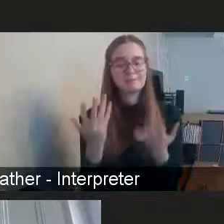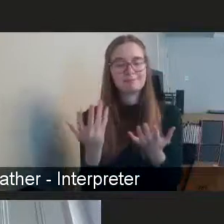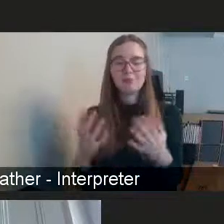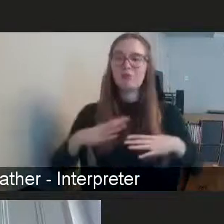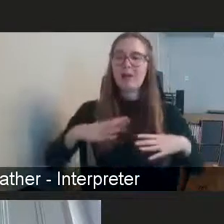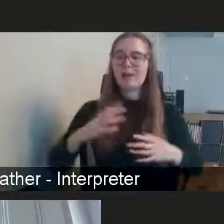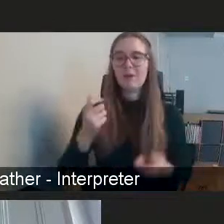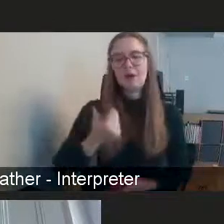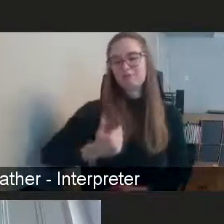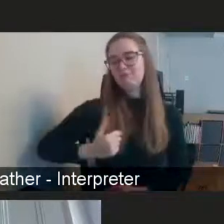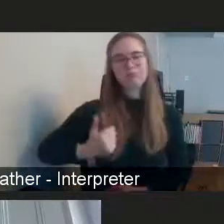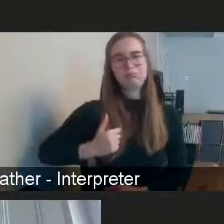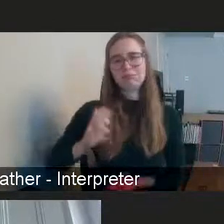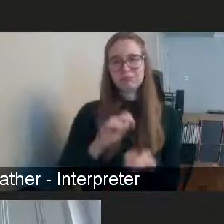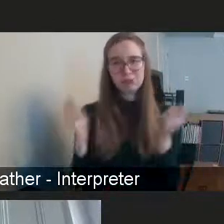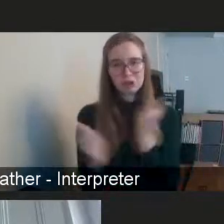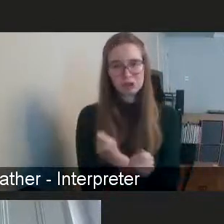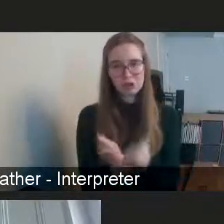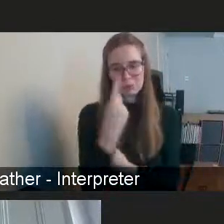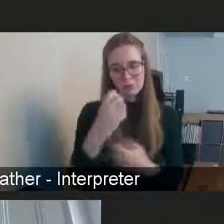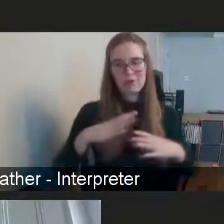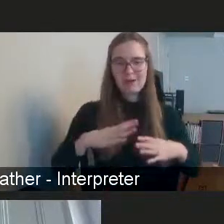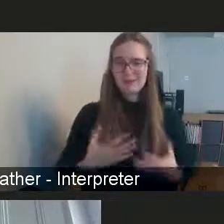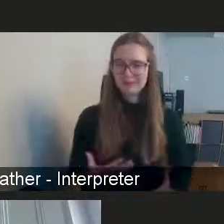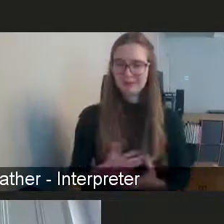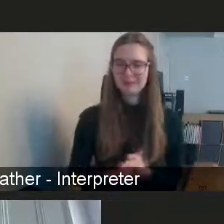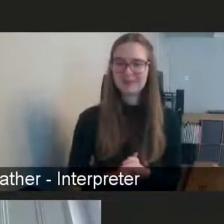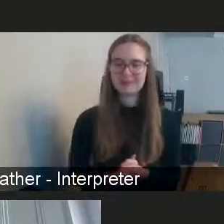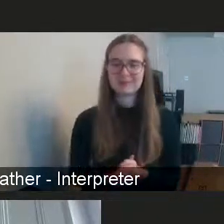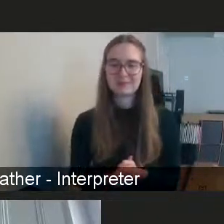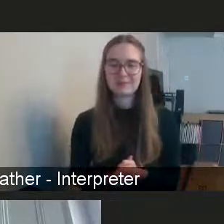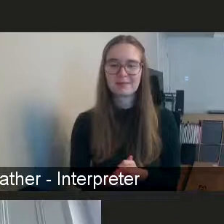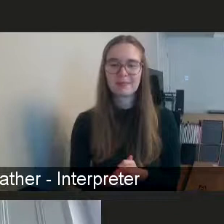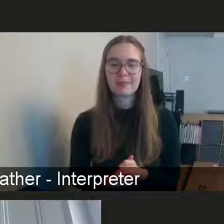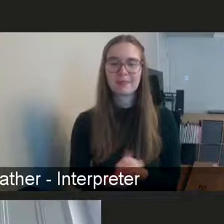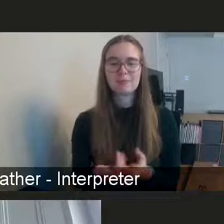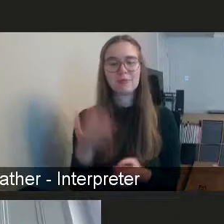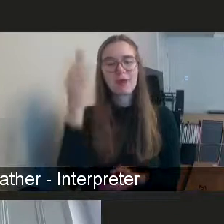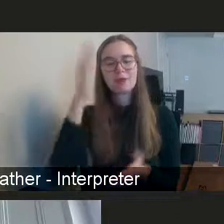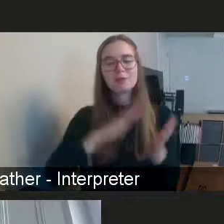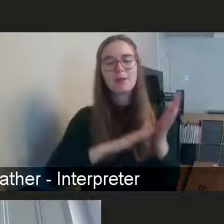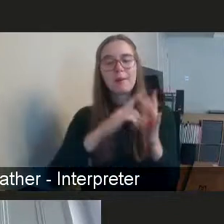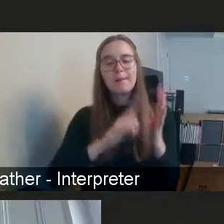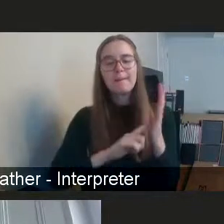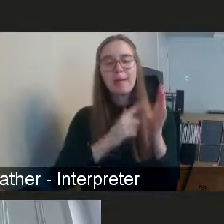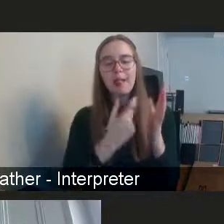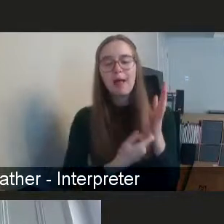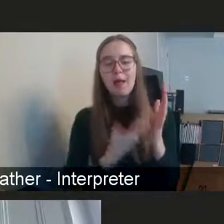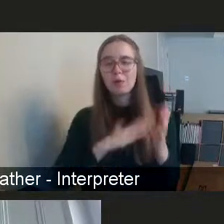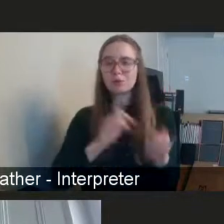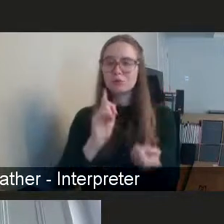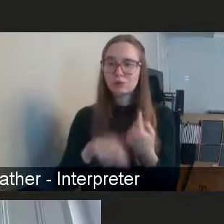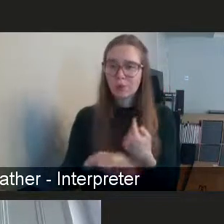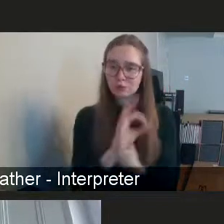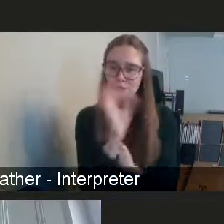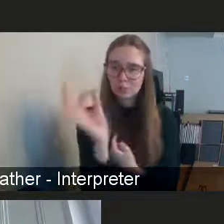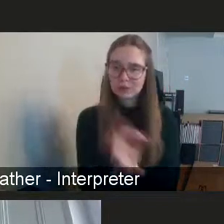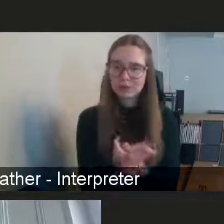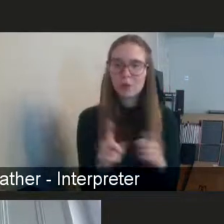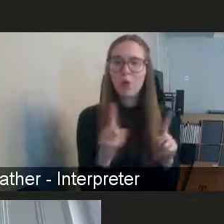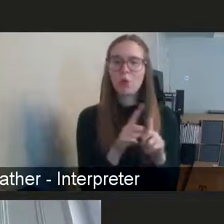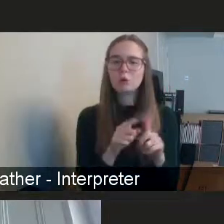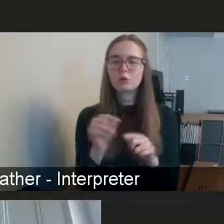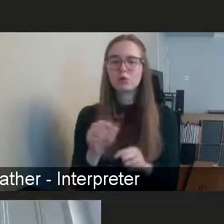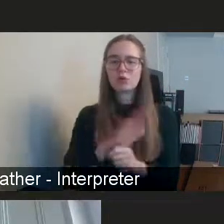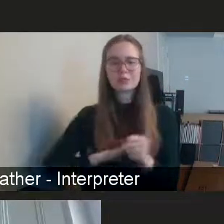changes. Thank you. And Councillor Miller, would you want to respond to Arlene's question? And also, I suppose you're in a